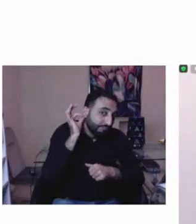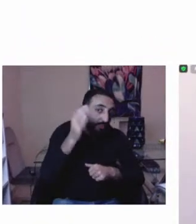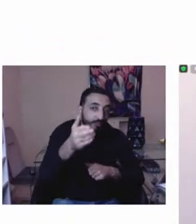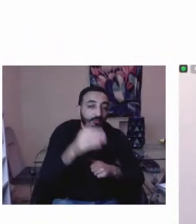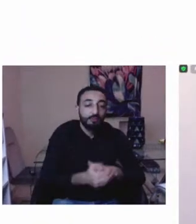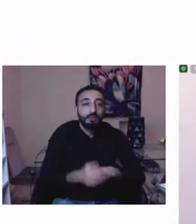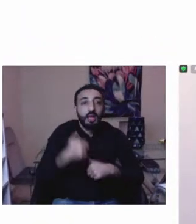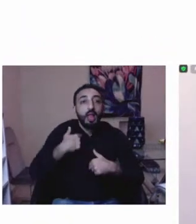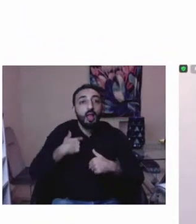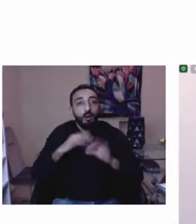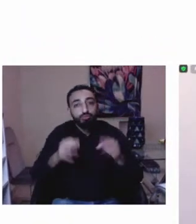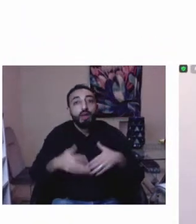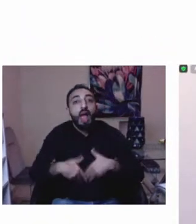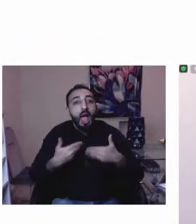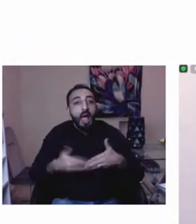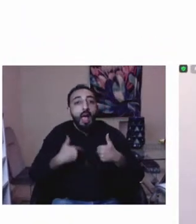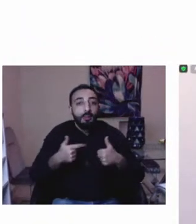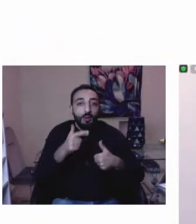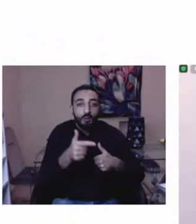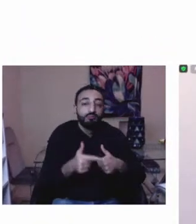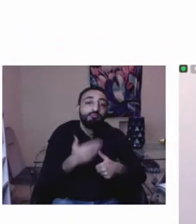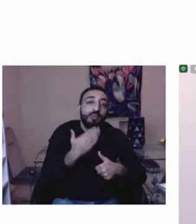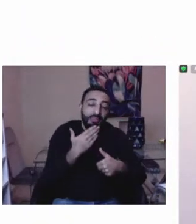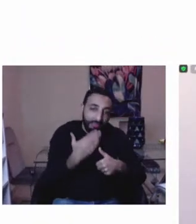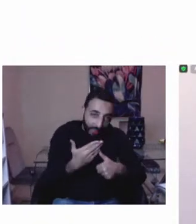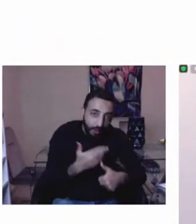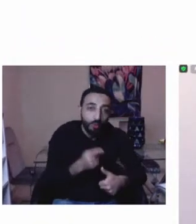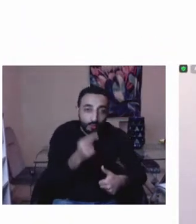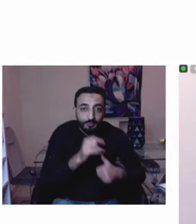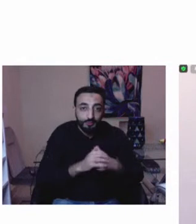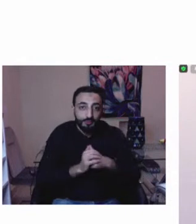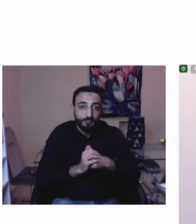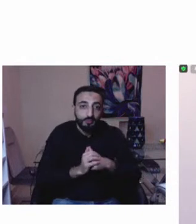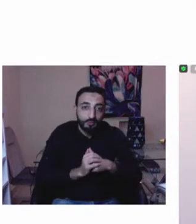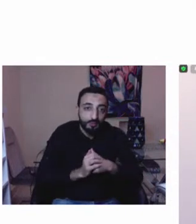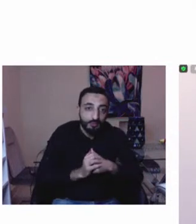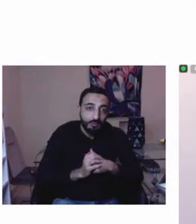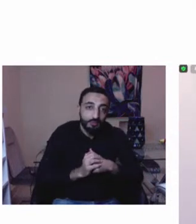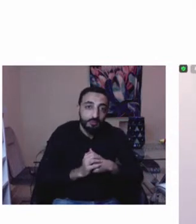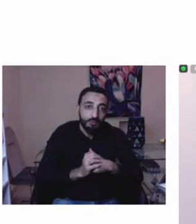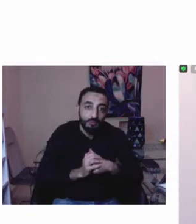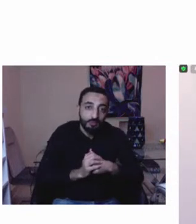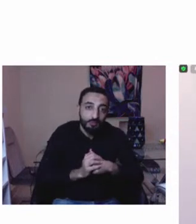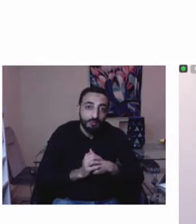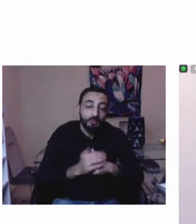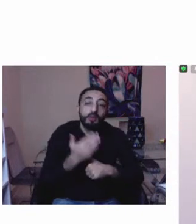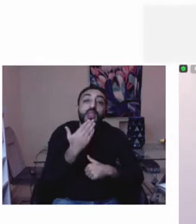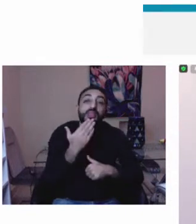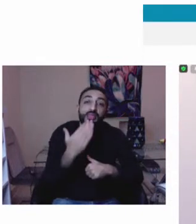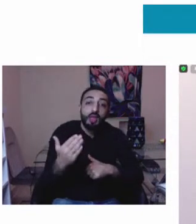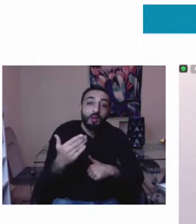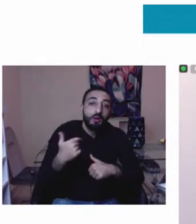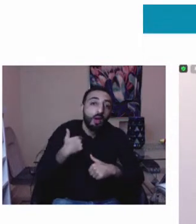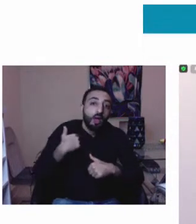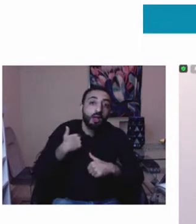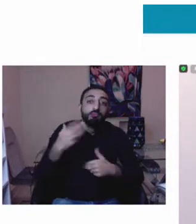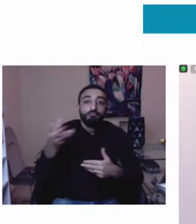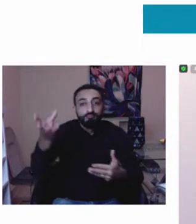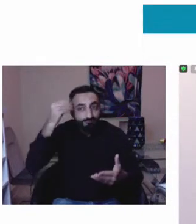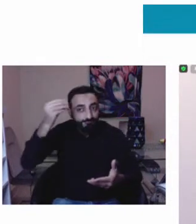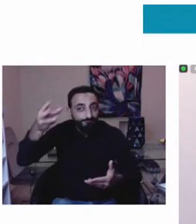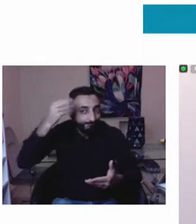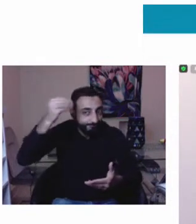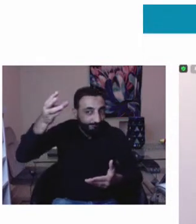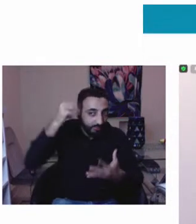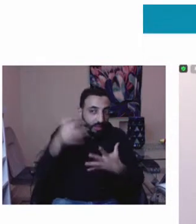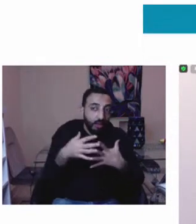you so much. It's nice to hear good practices from Sweden, as they have been pioneers in advocating for the YPS